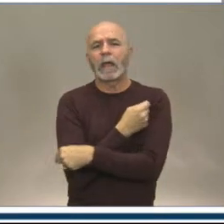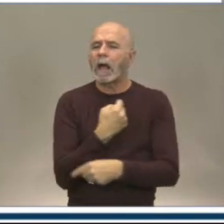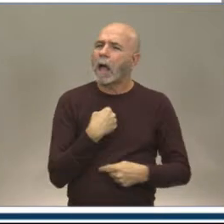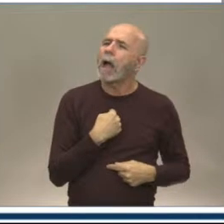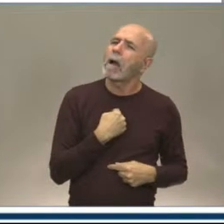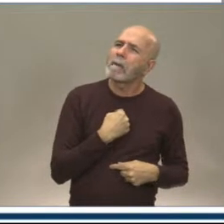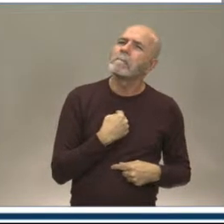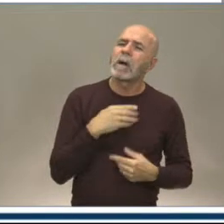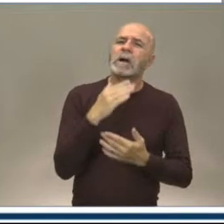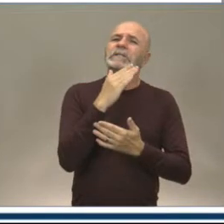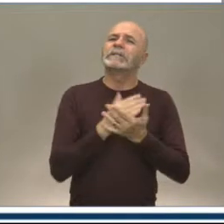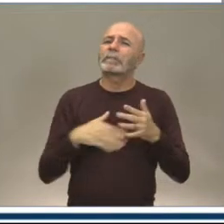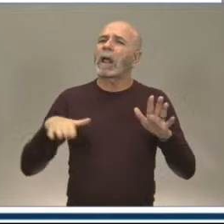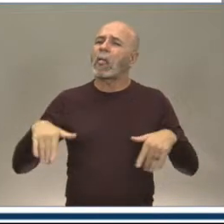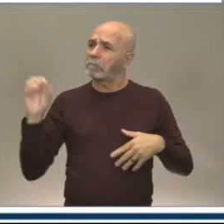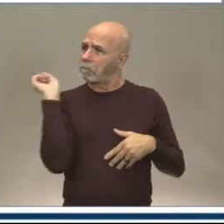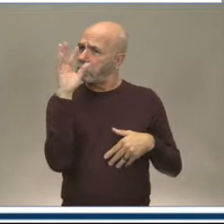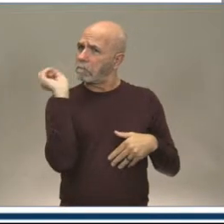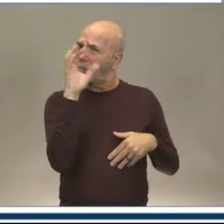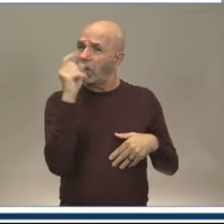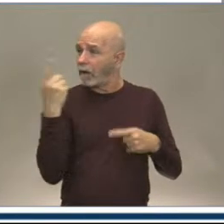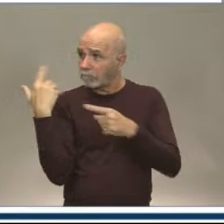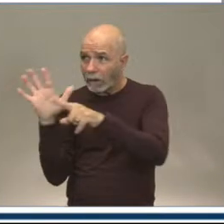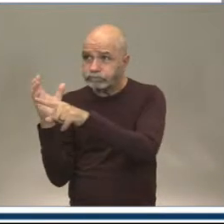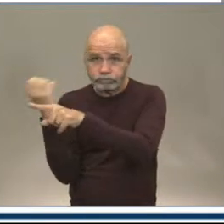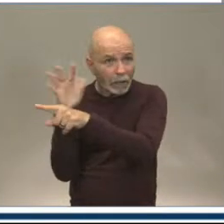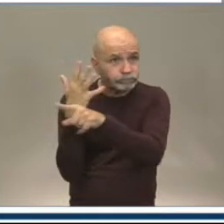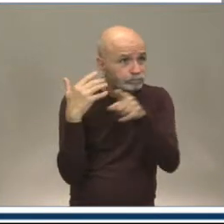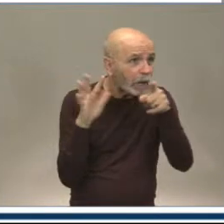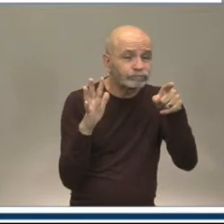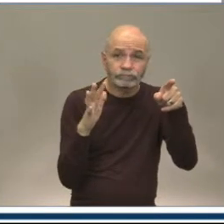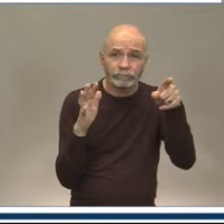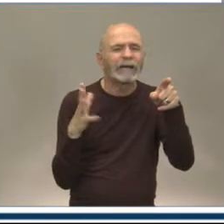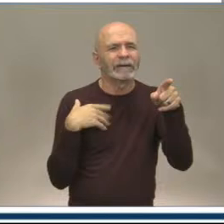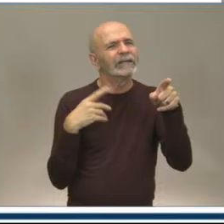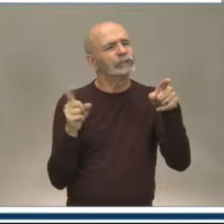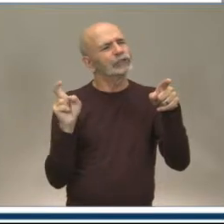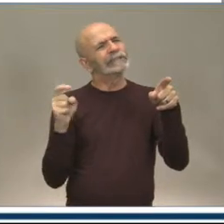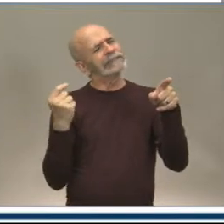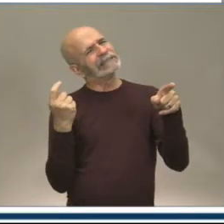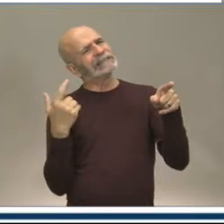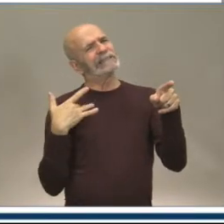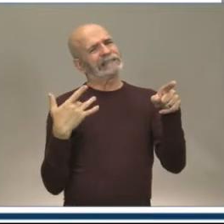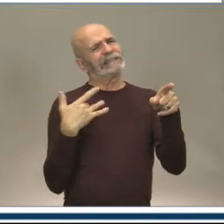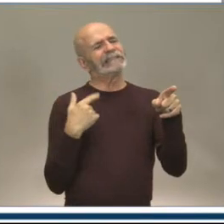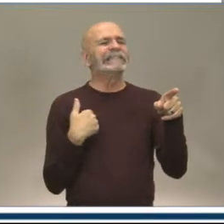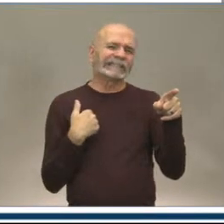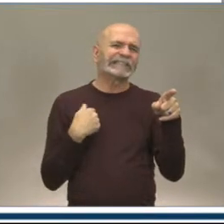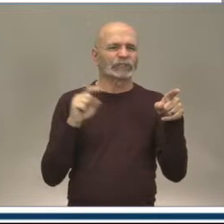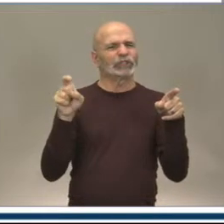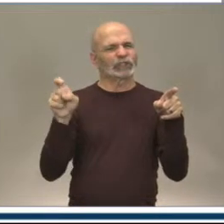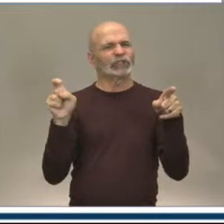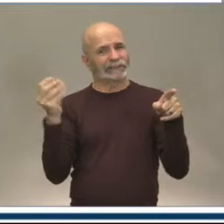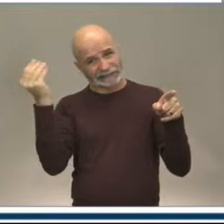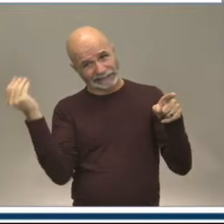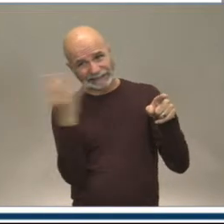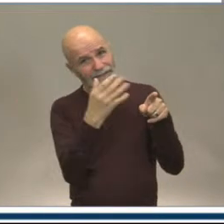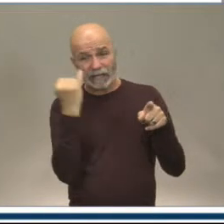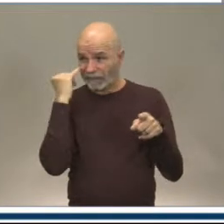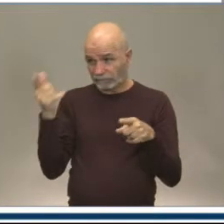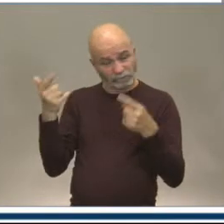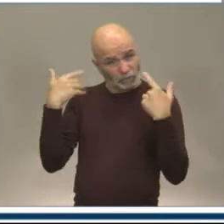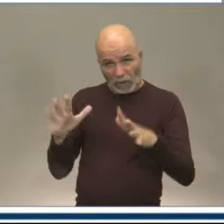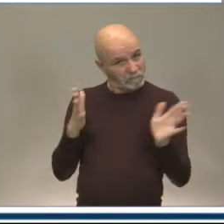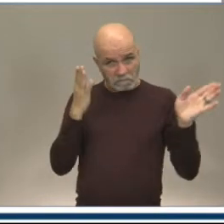reported, and I hope the fact that they haven't reported doesn't mean that they don't intend to get vaccinated. But if